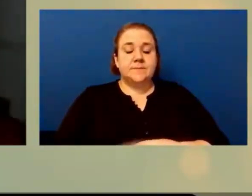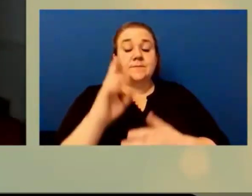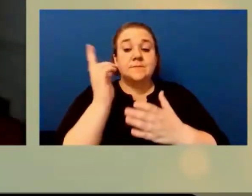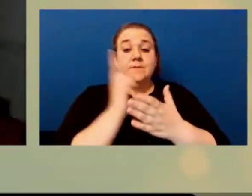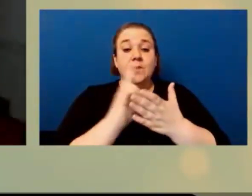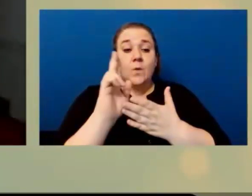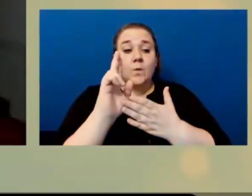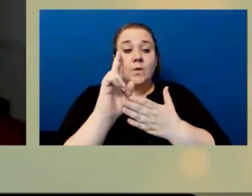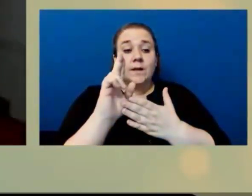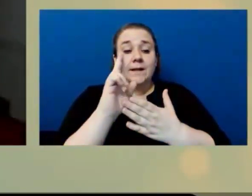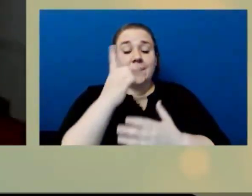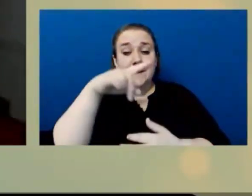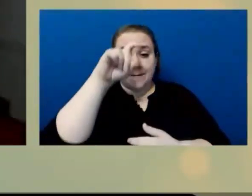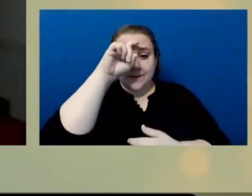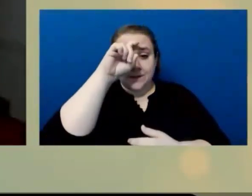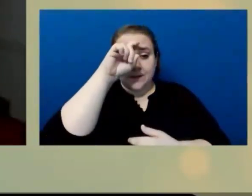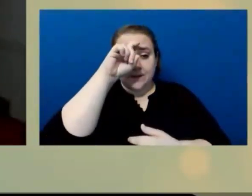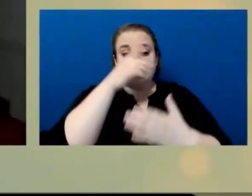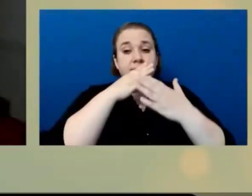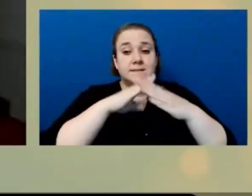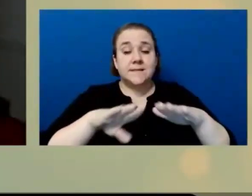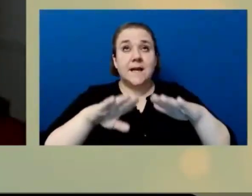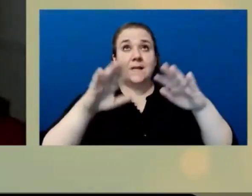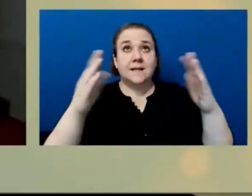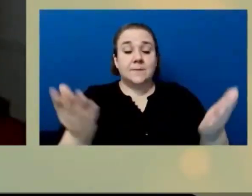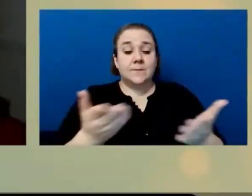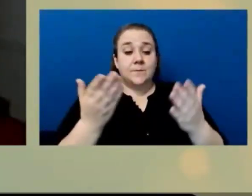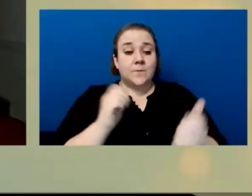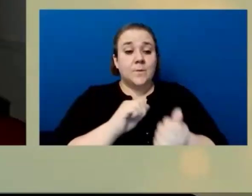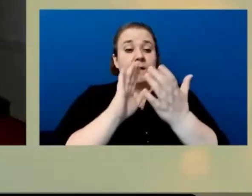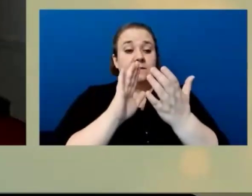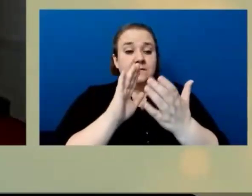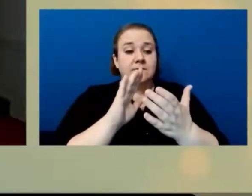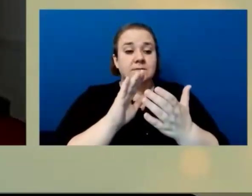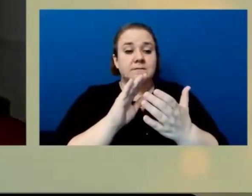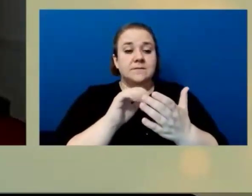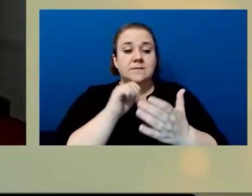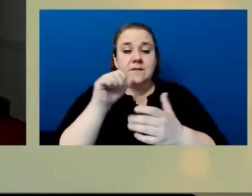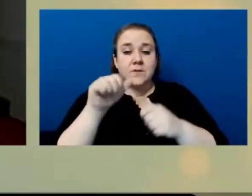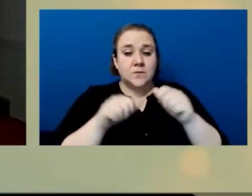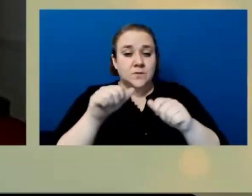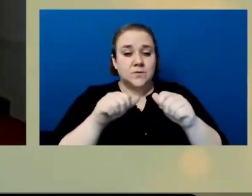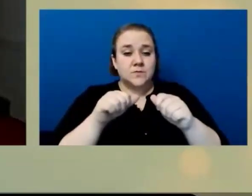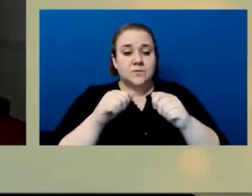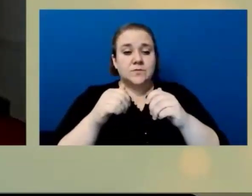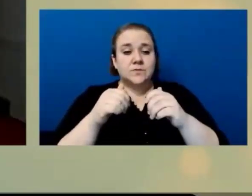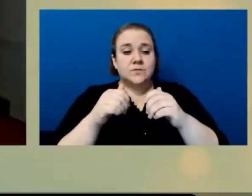Holy mystery, silent presence, uncertain bearer of the weight of it